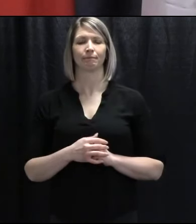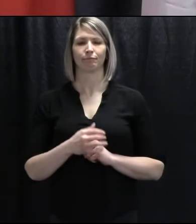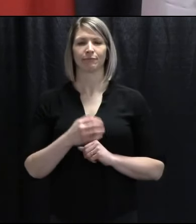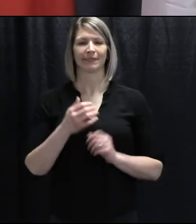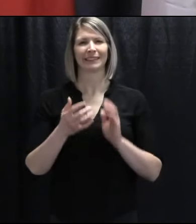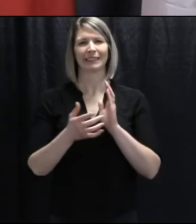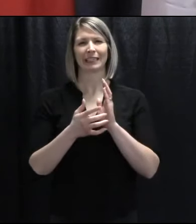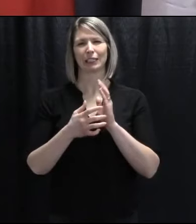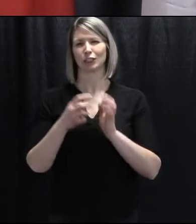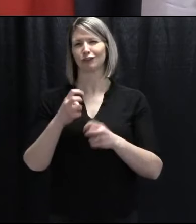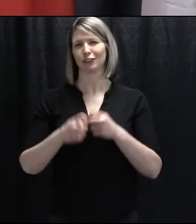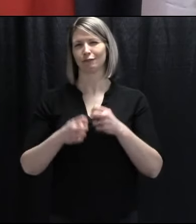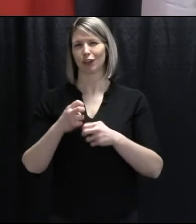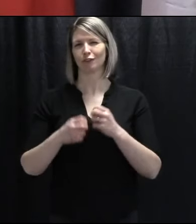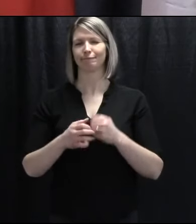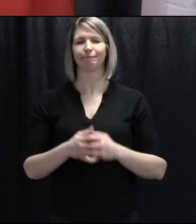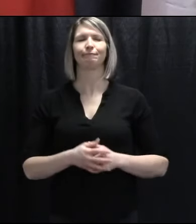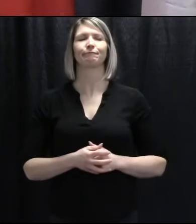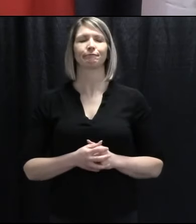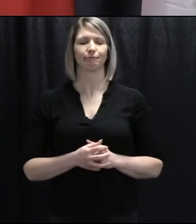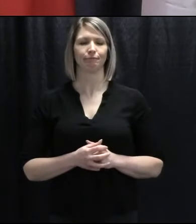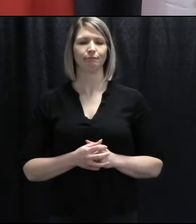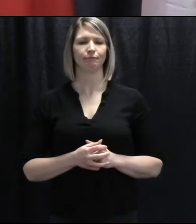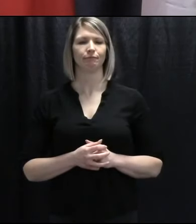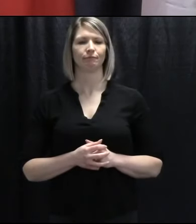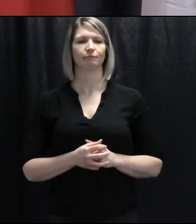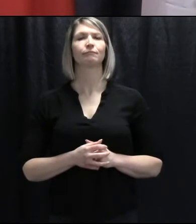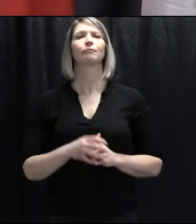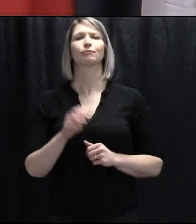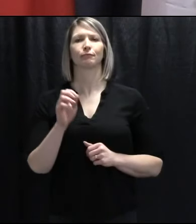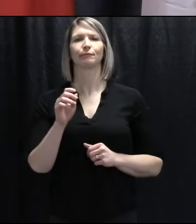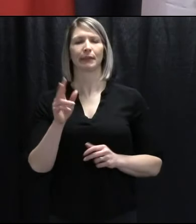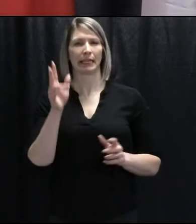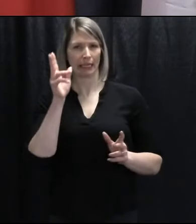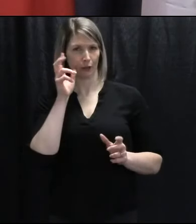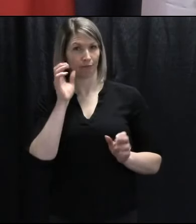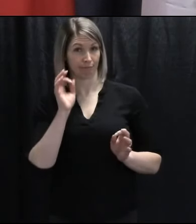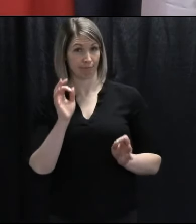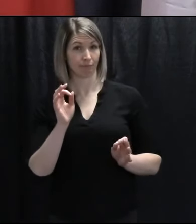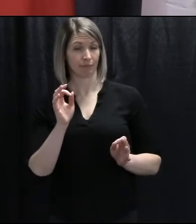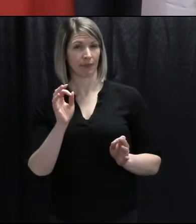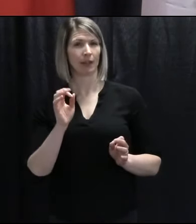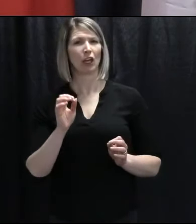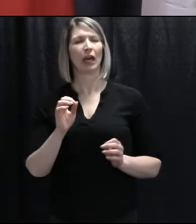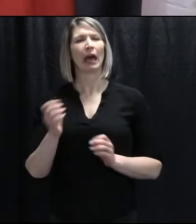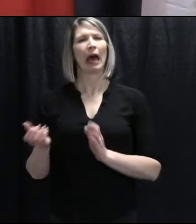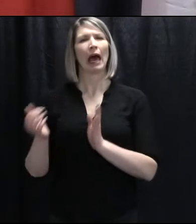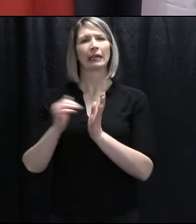you. In terms of the community spread,